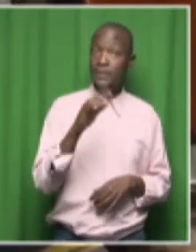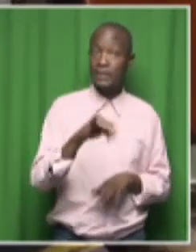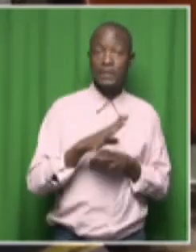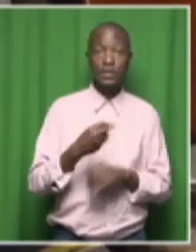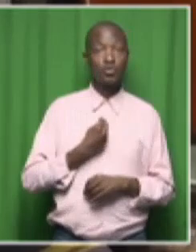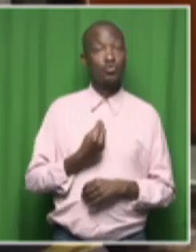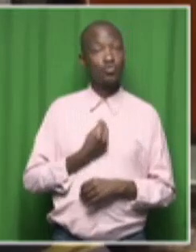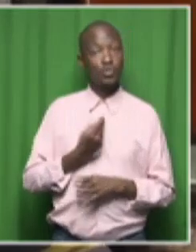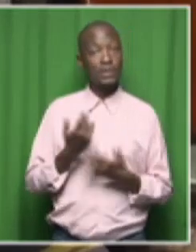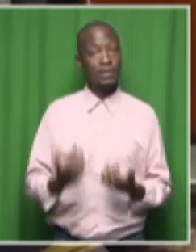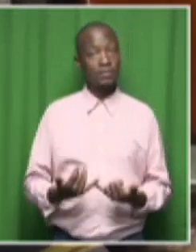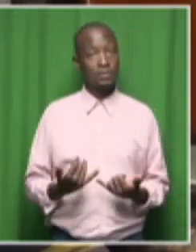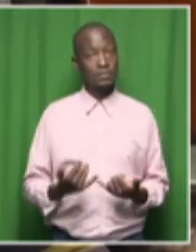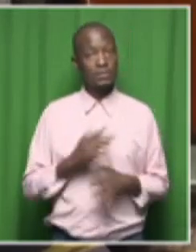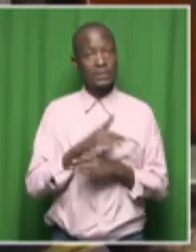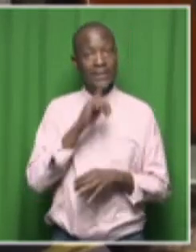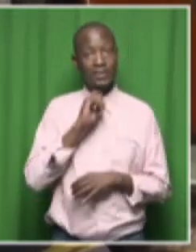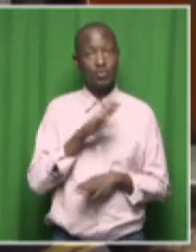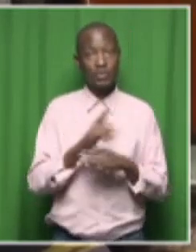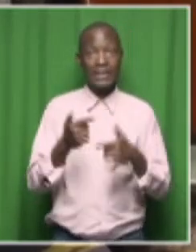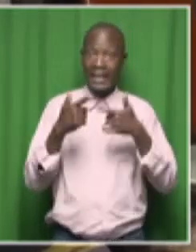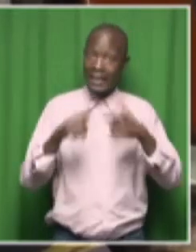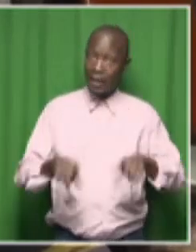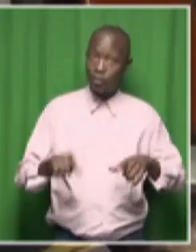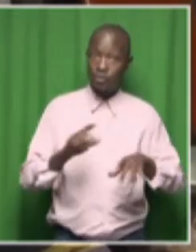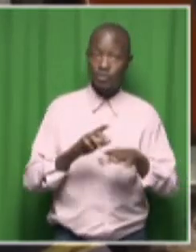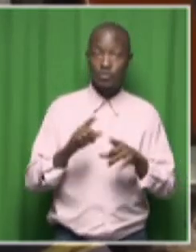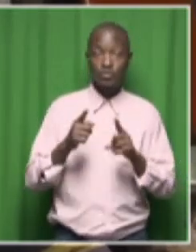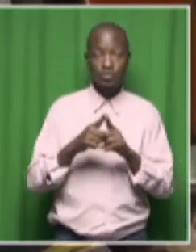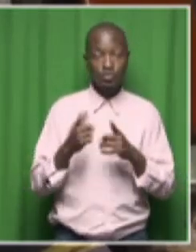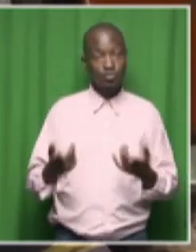now, they're using their languages to even